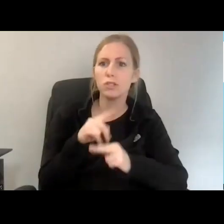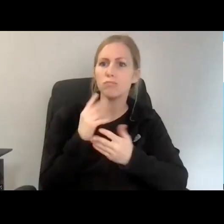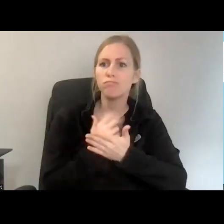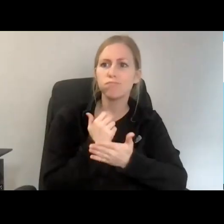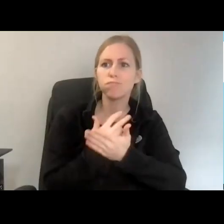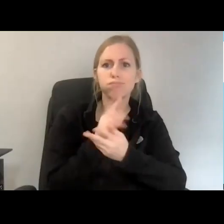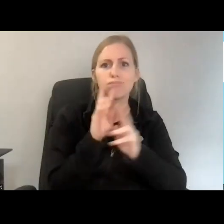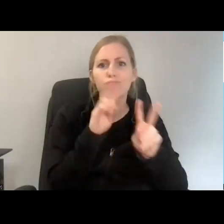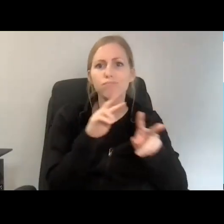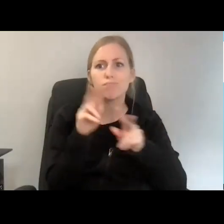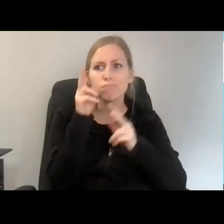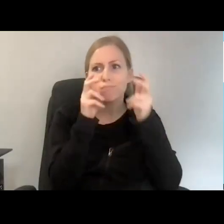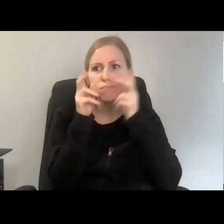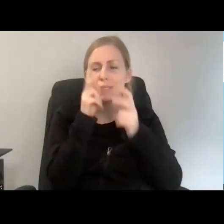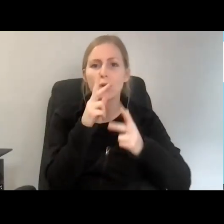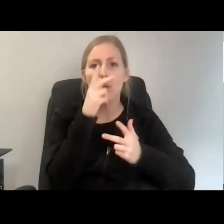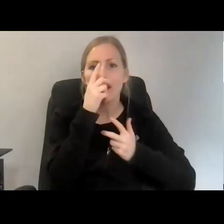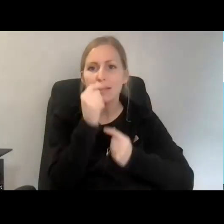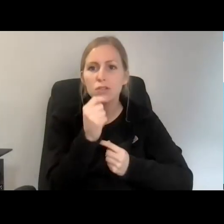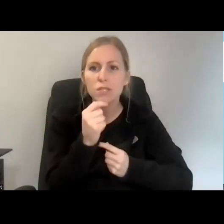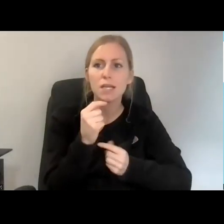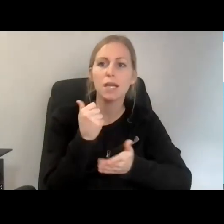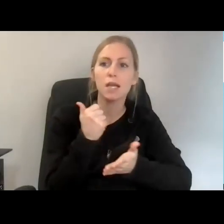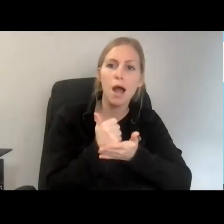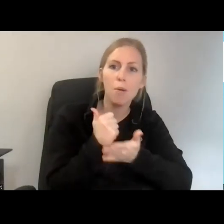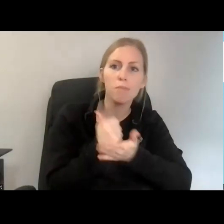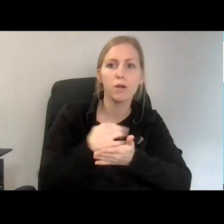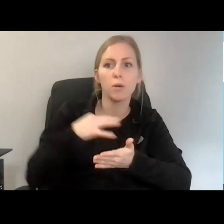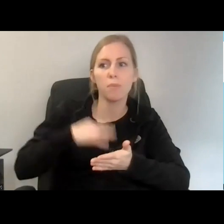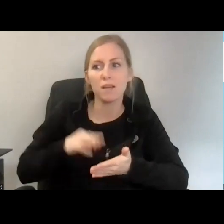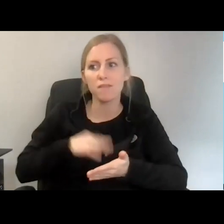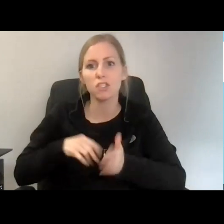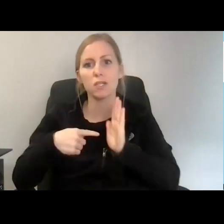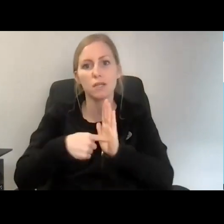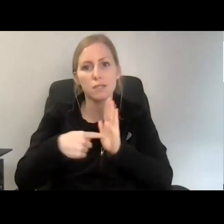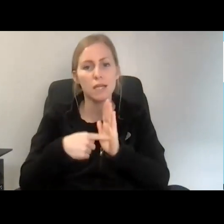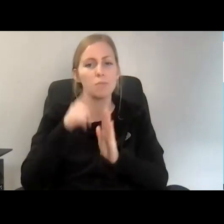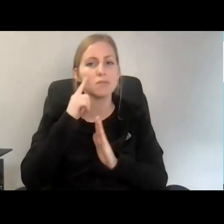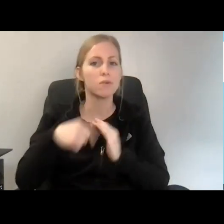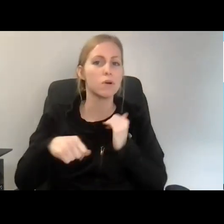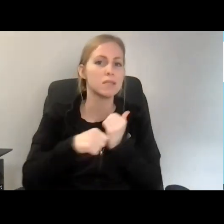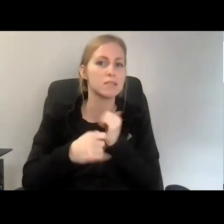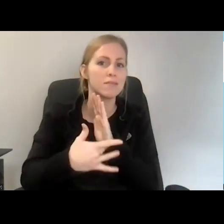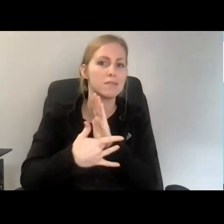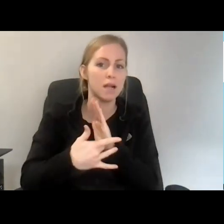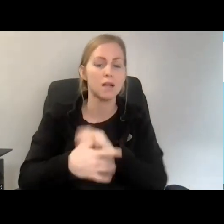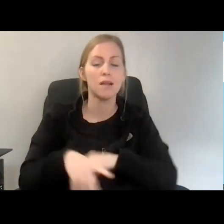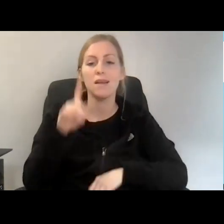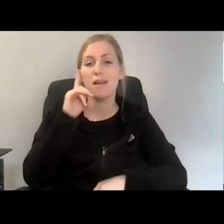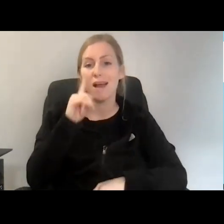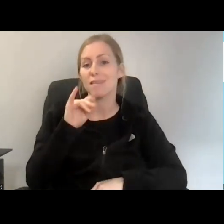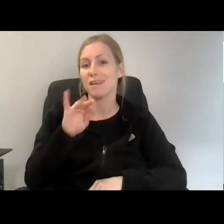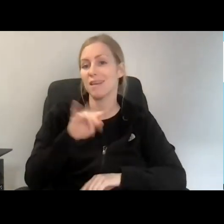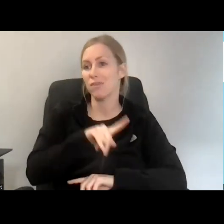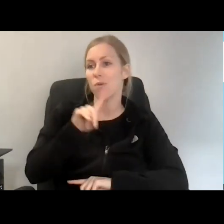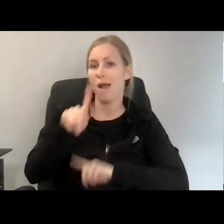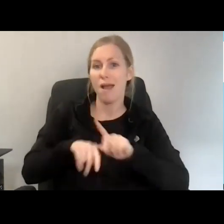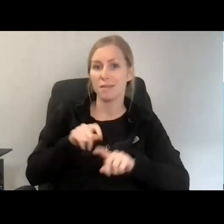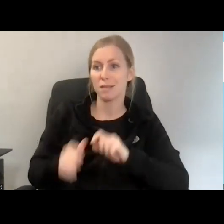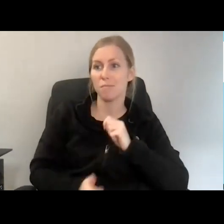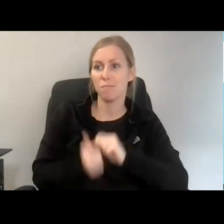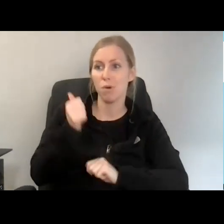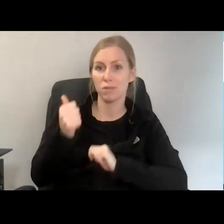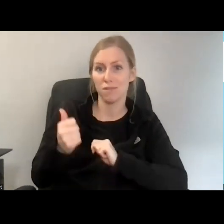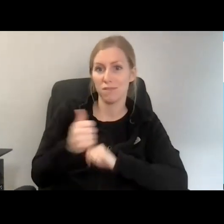very, very helpful examples of assistive tech that are on that device. I think if you ask most of our tech ambassadors, they would tell